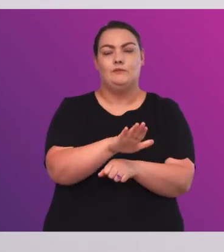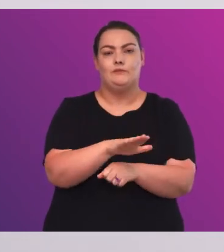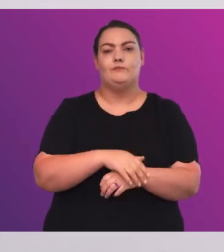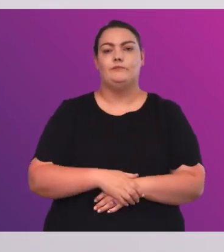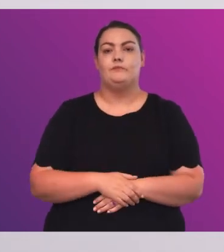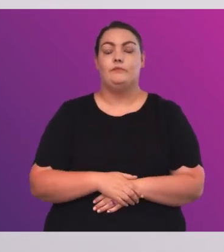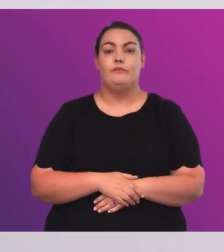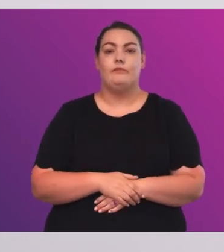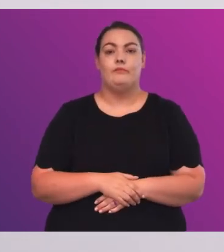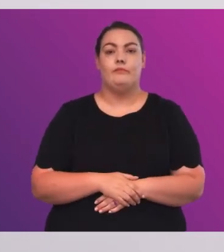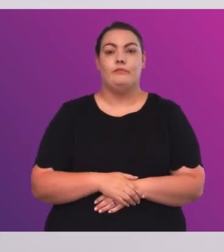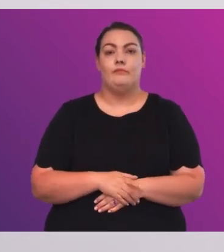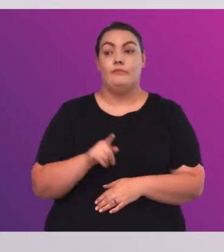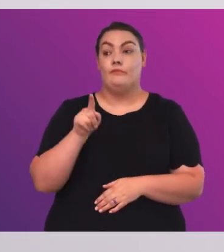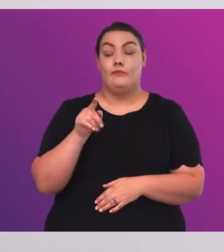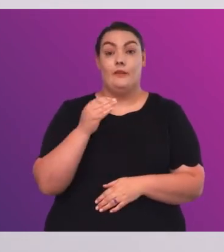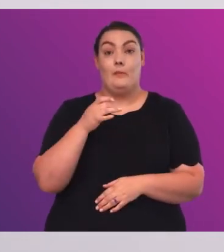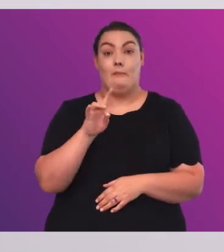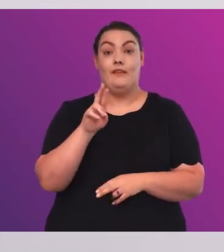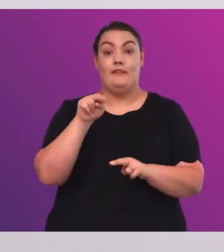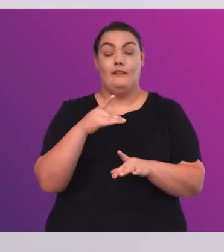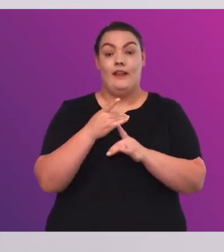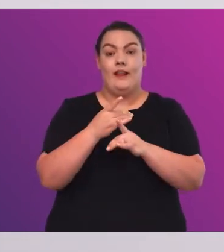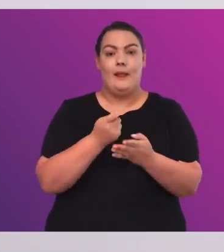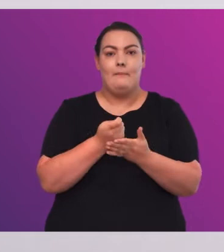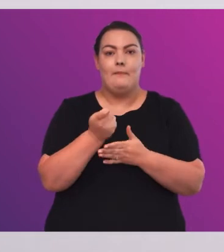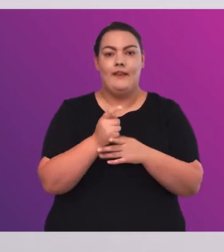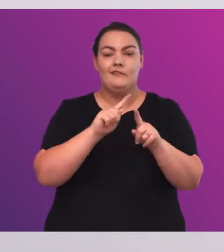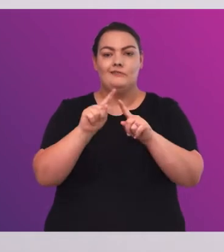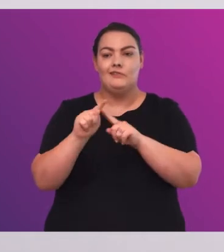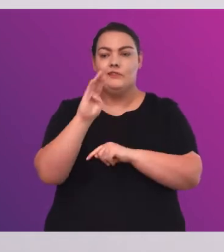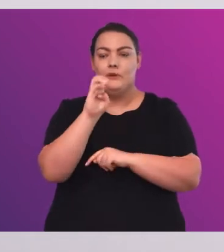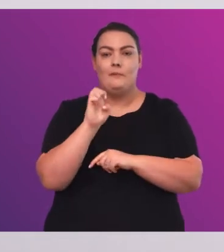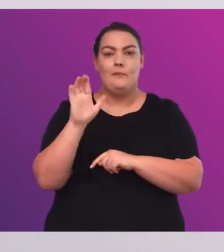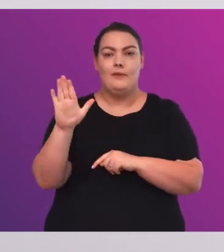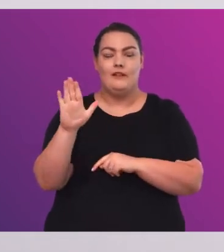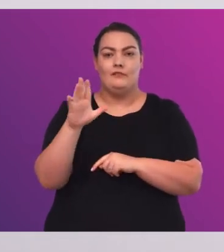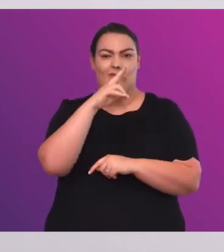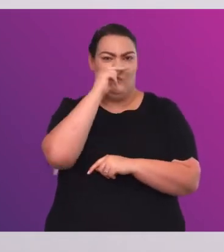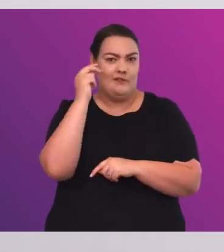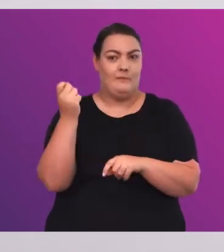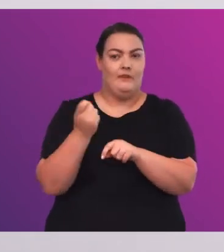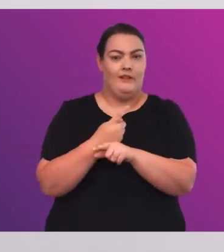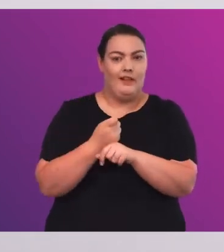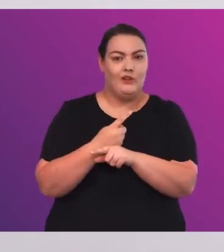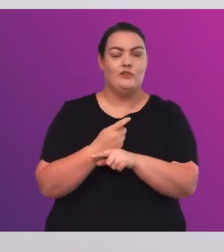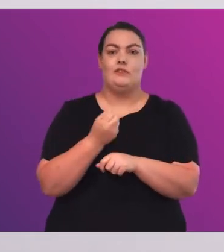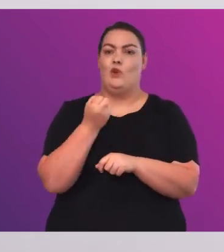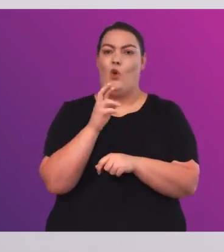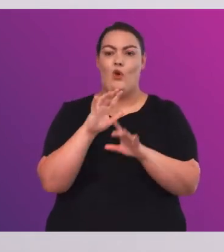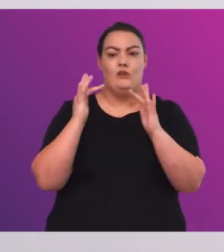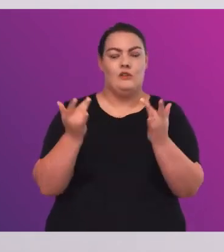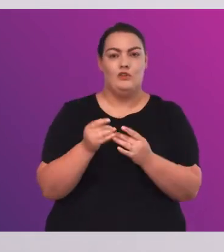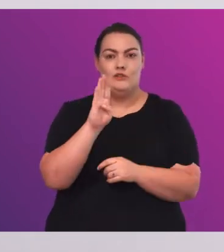The bank can also help you pay your bills with the money in your account. For example, your electricity bill or